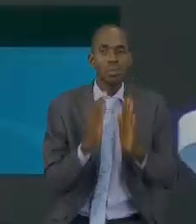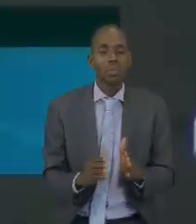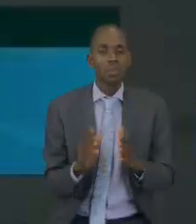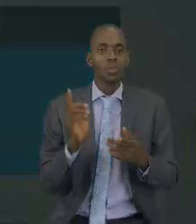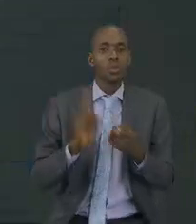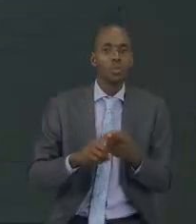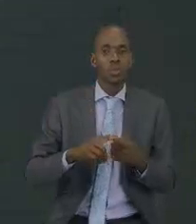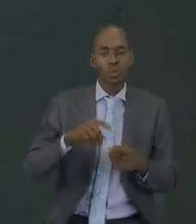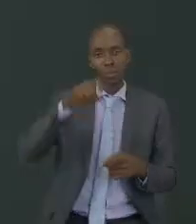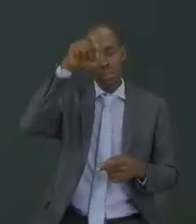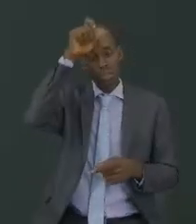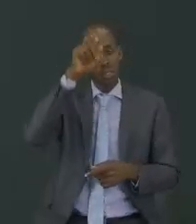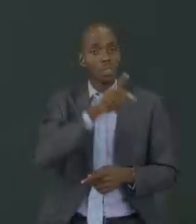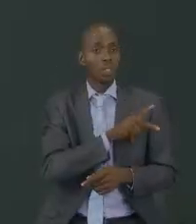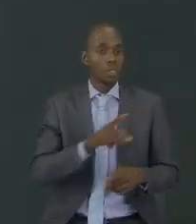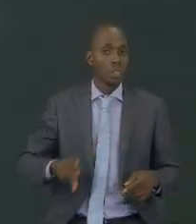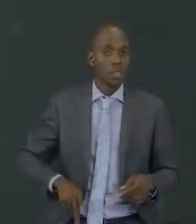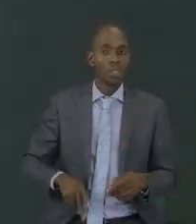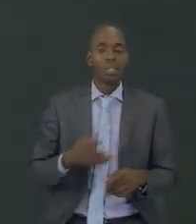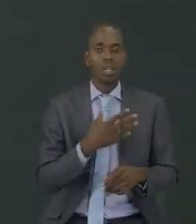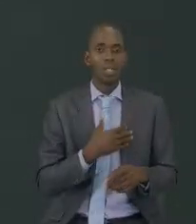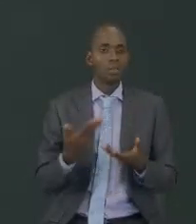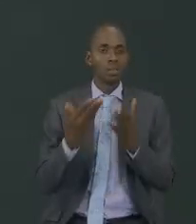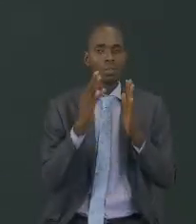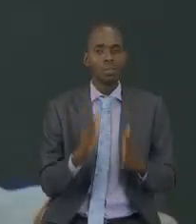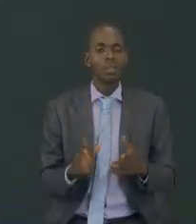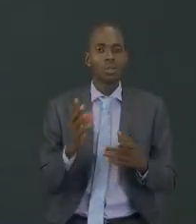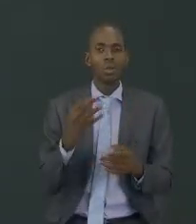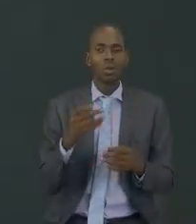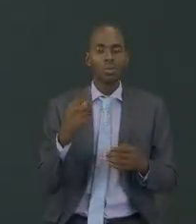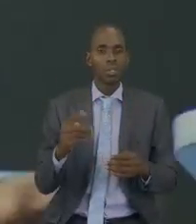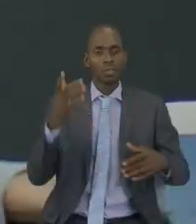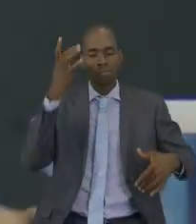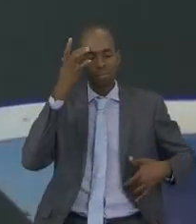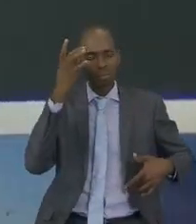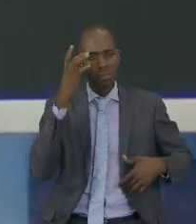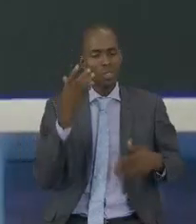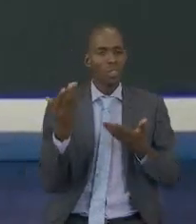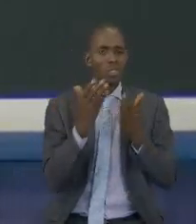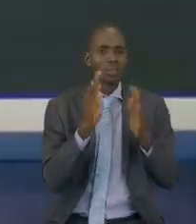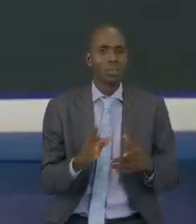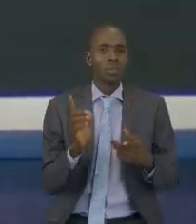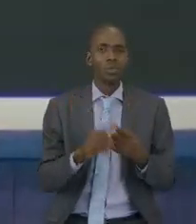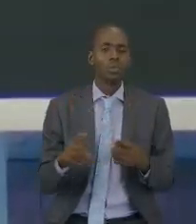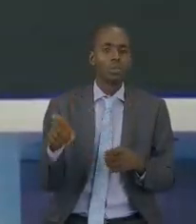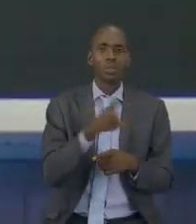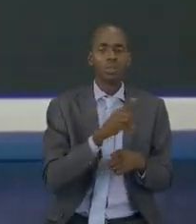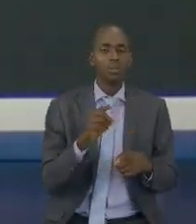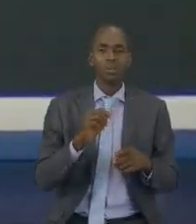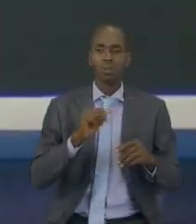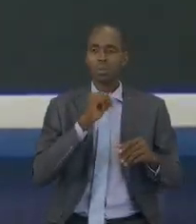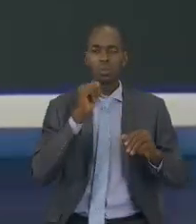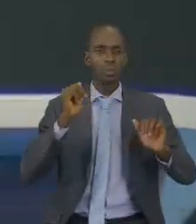Pharaoh. And slaves of their plagues. And slaves of their incarceration,